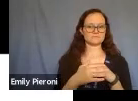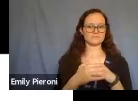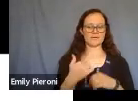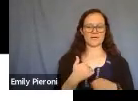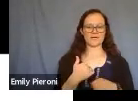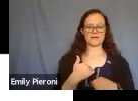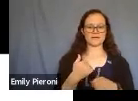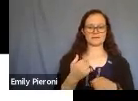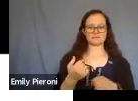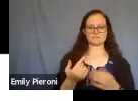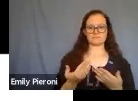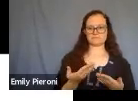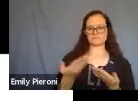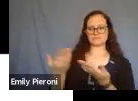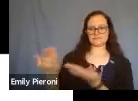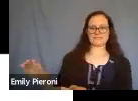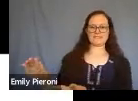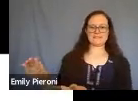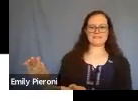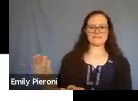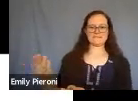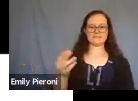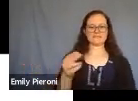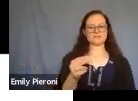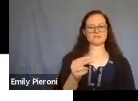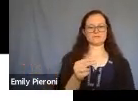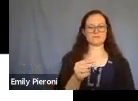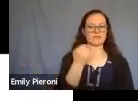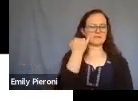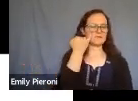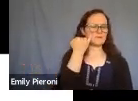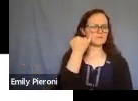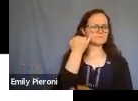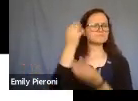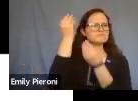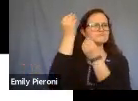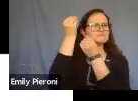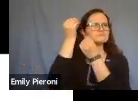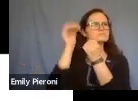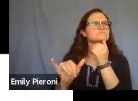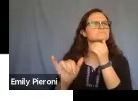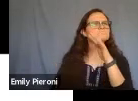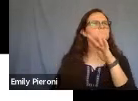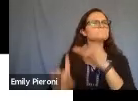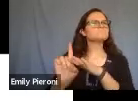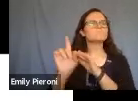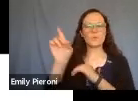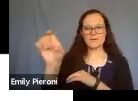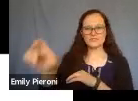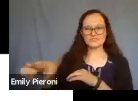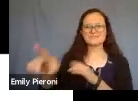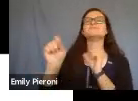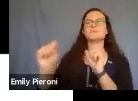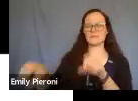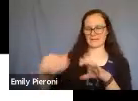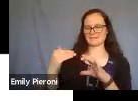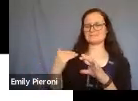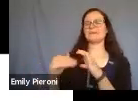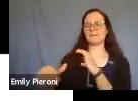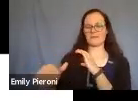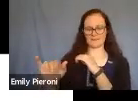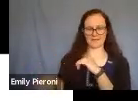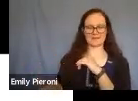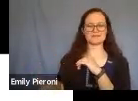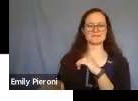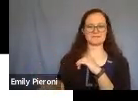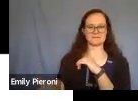Shealy. Just in case you think of a question later on, we can get you in touch with either our engineer, our ATRL manager,